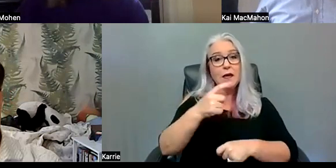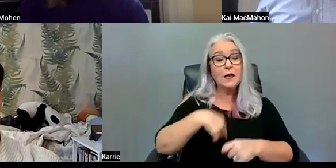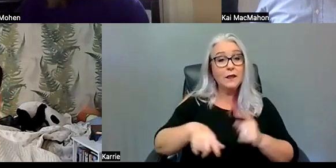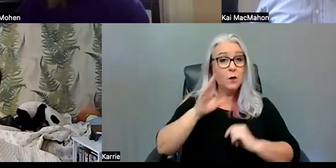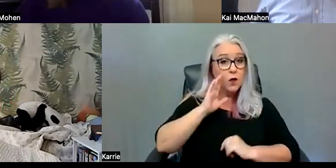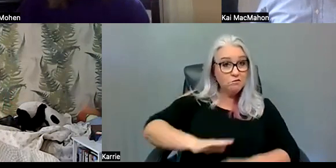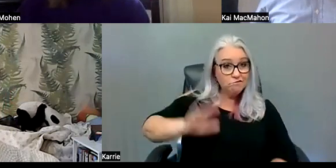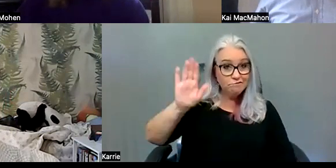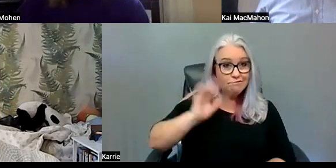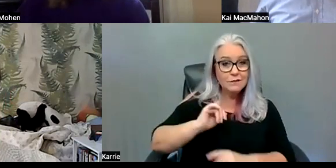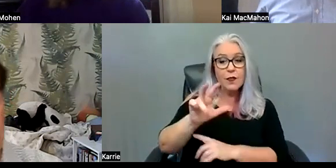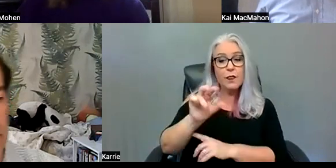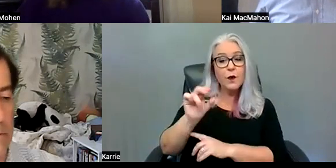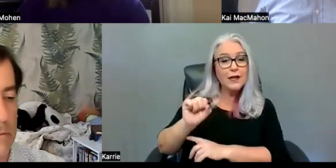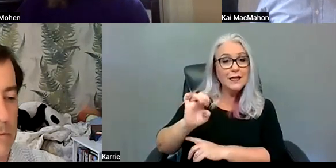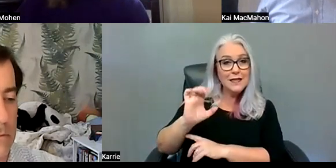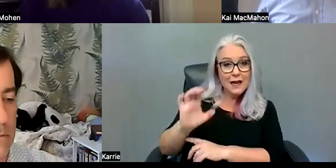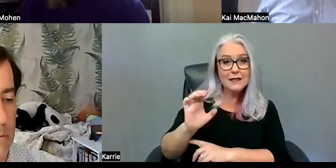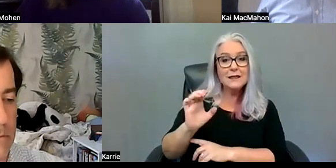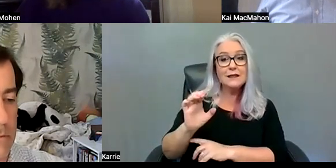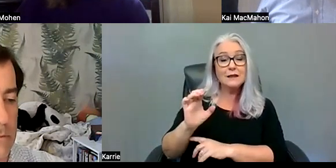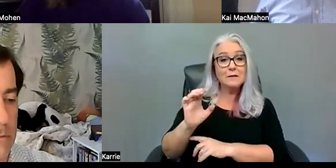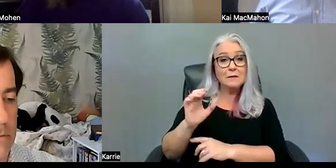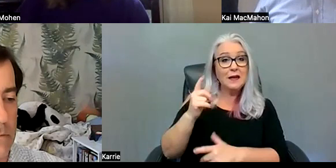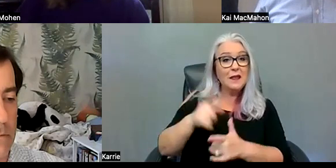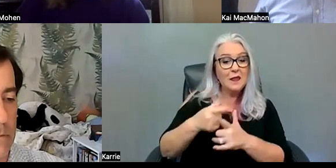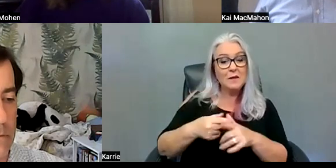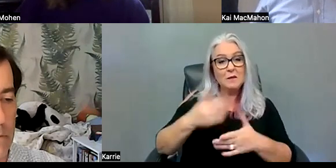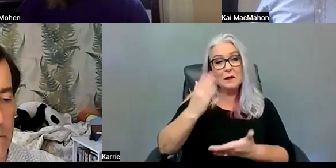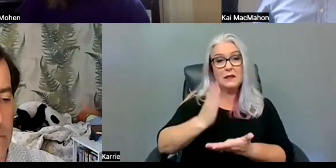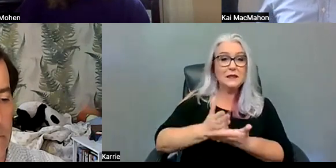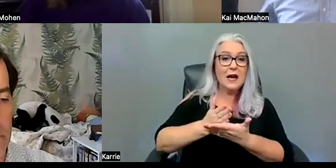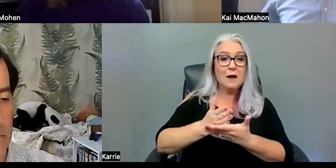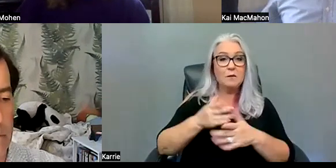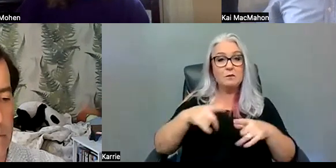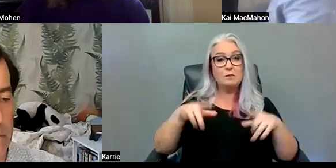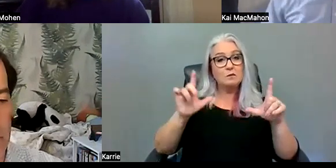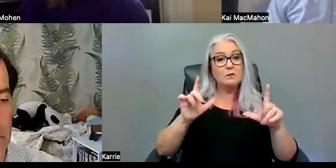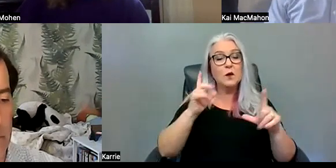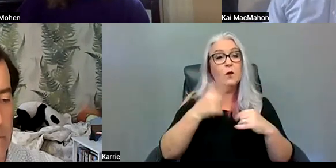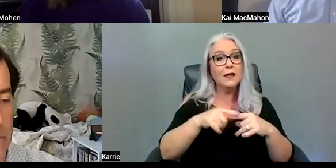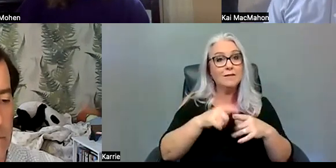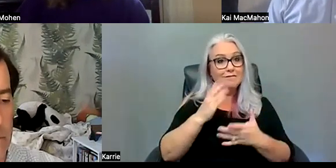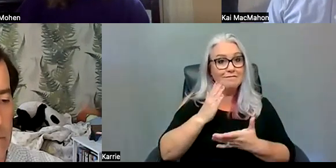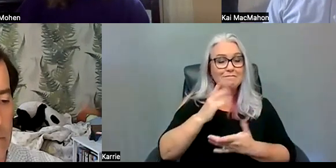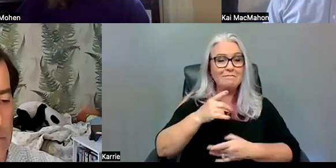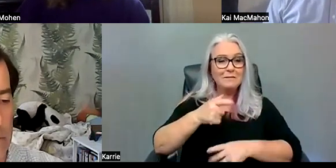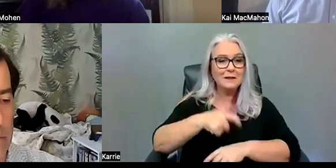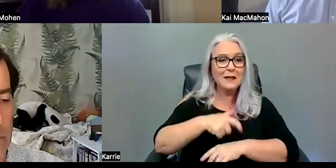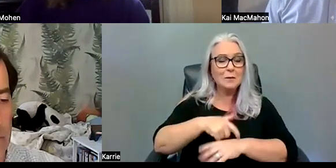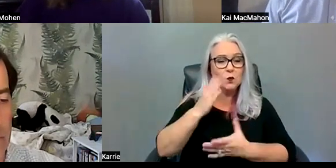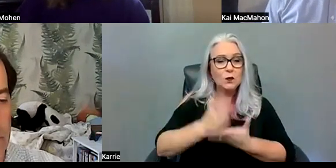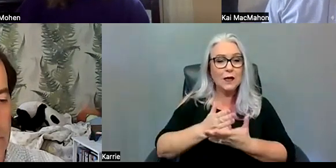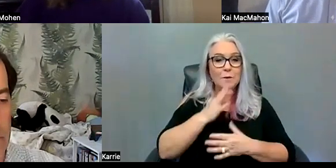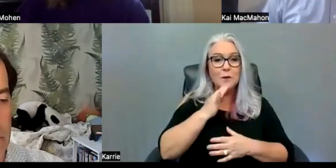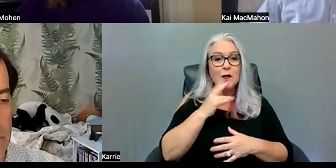of time remaining and a stop sign when time is out. Each candidate is allowed 2 rebuttals during the event. Rebuttal time